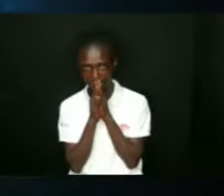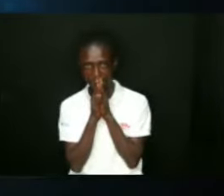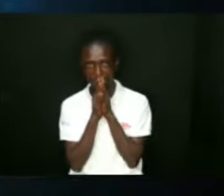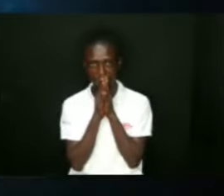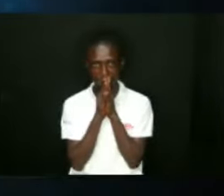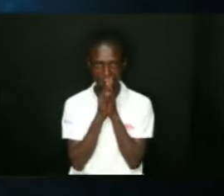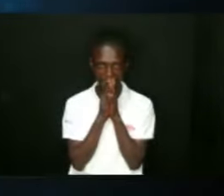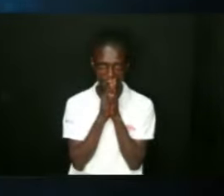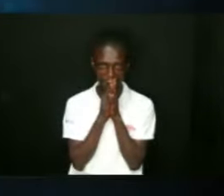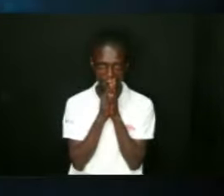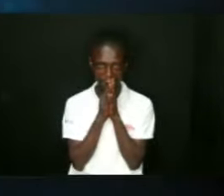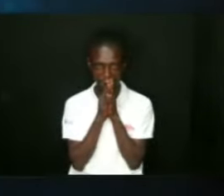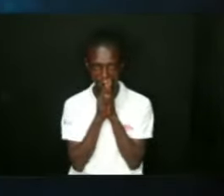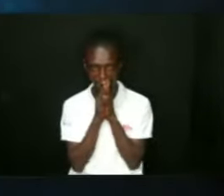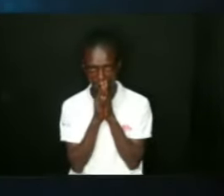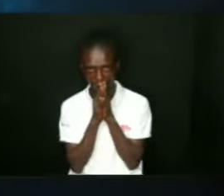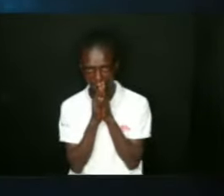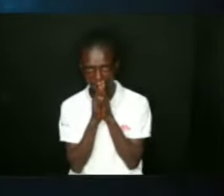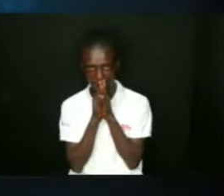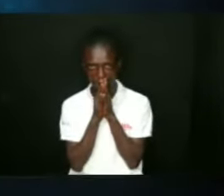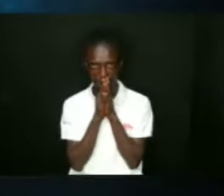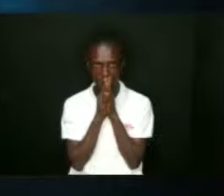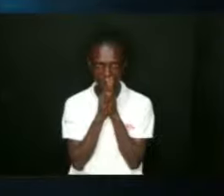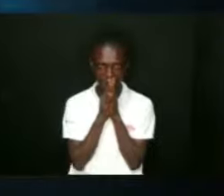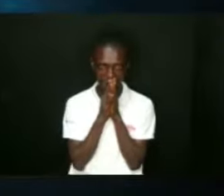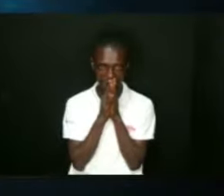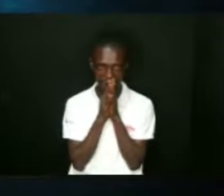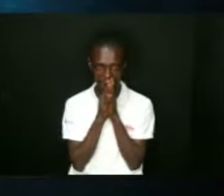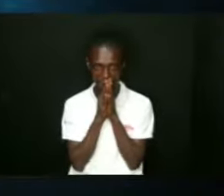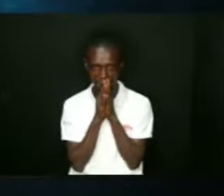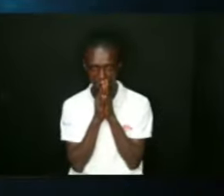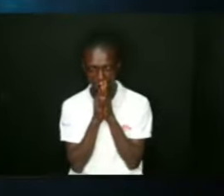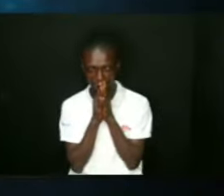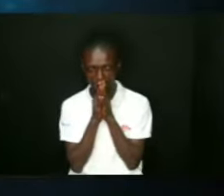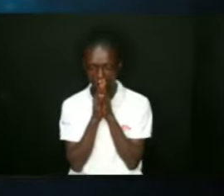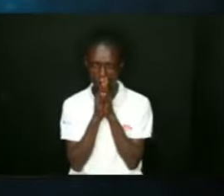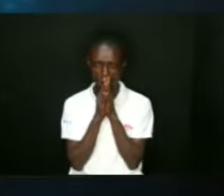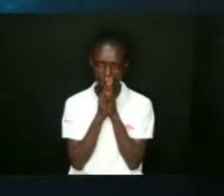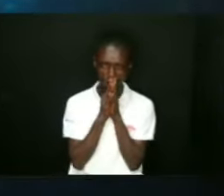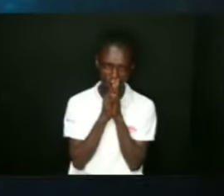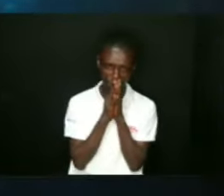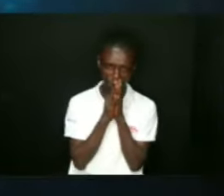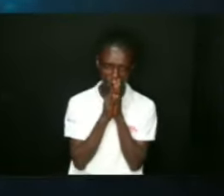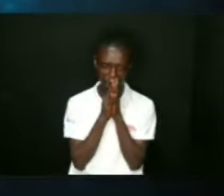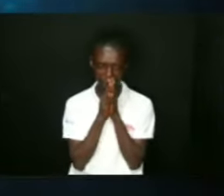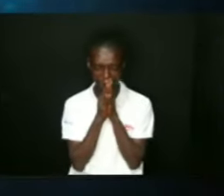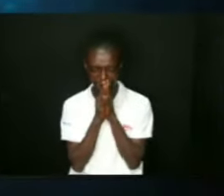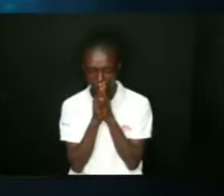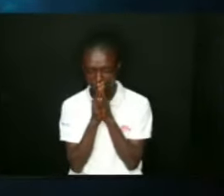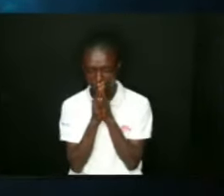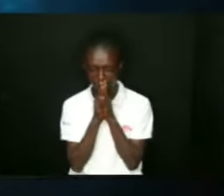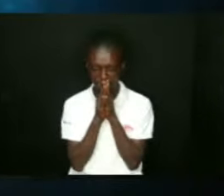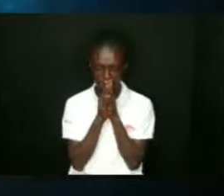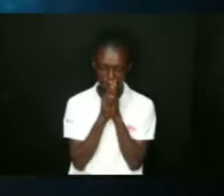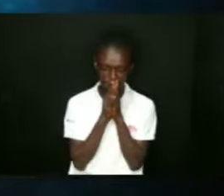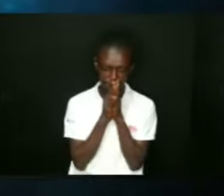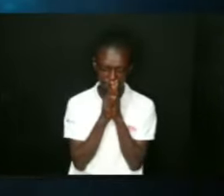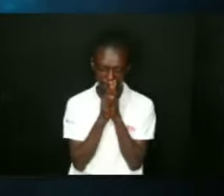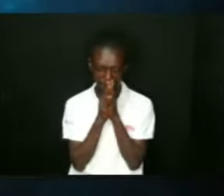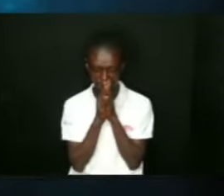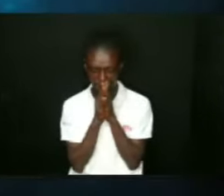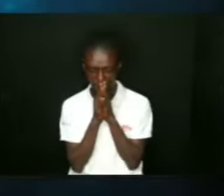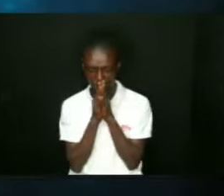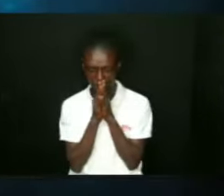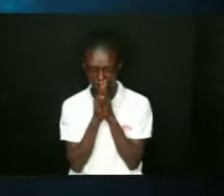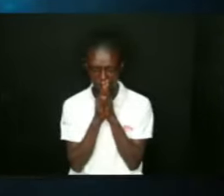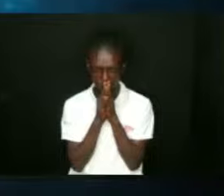are taking them through them to lead the church to very, very far, to the praise of your glory. We thank you for all our heads